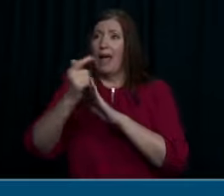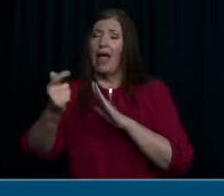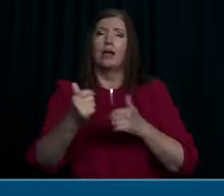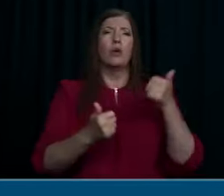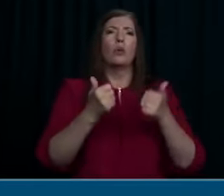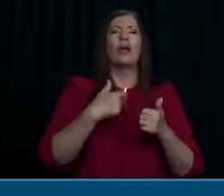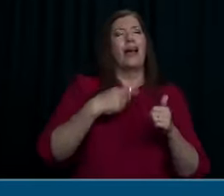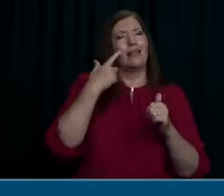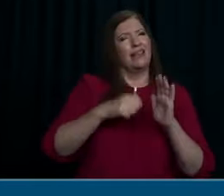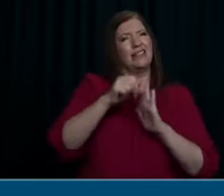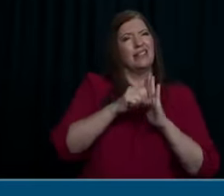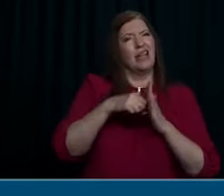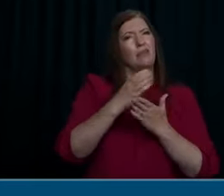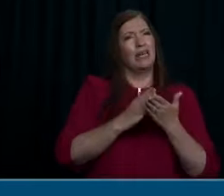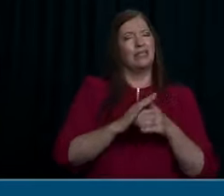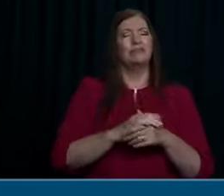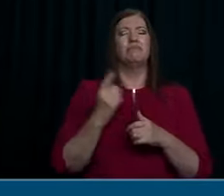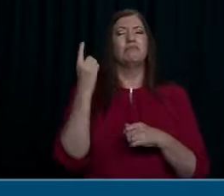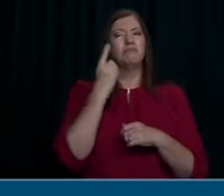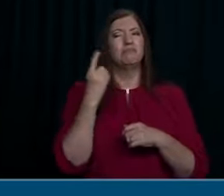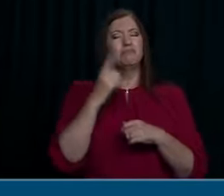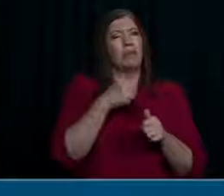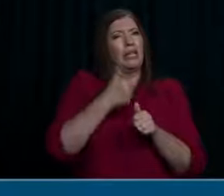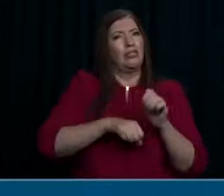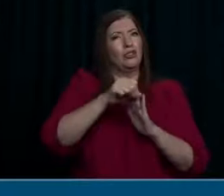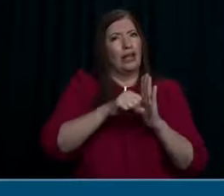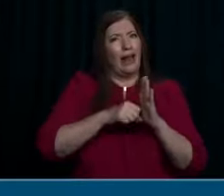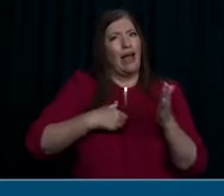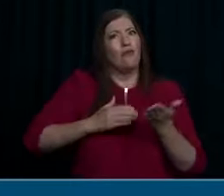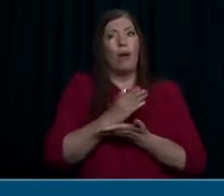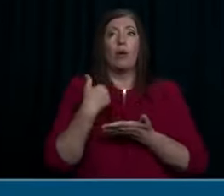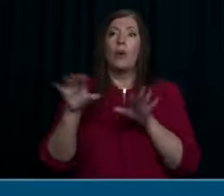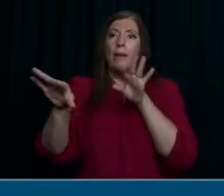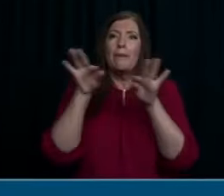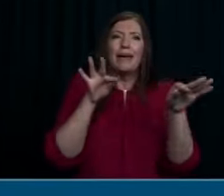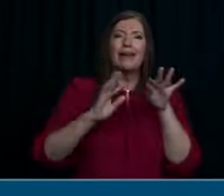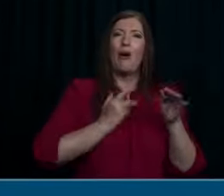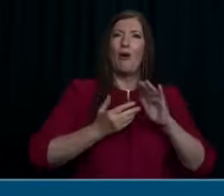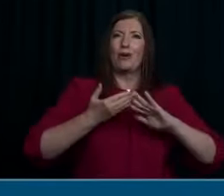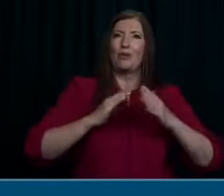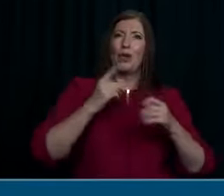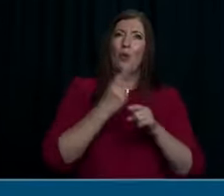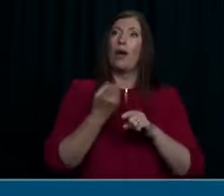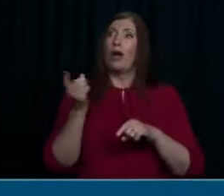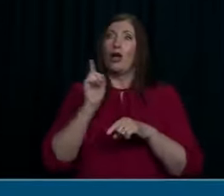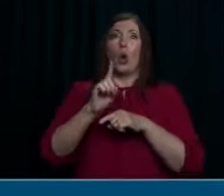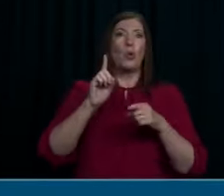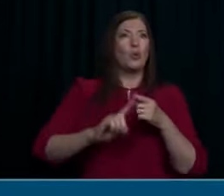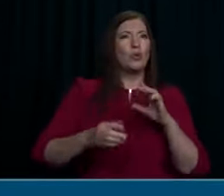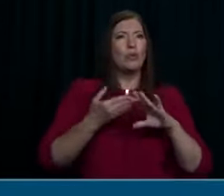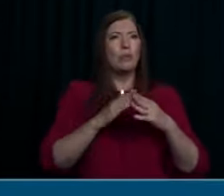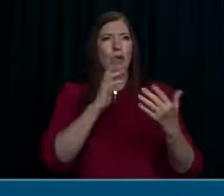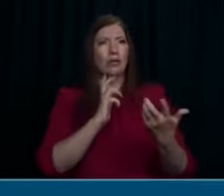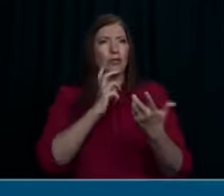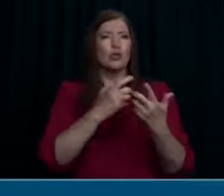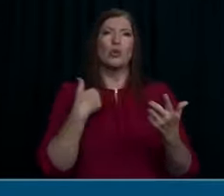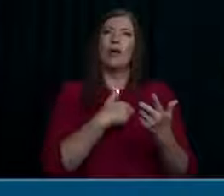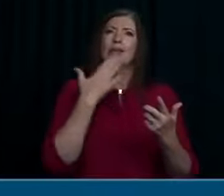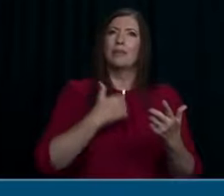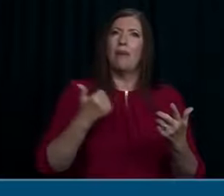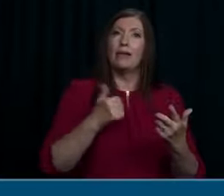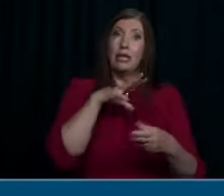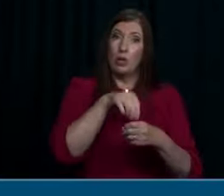a state piece. I believe each state has the right. We pick our communities, right? We go into the communities that suit us the best. And that